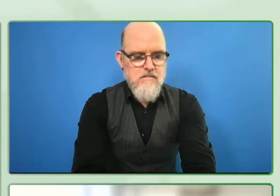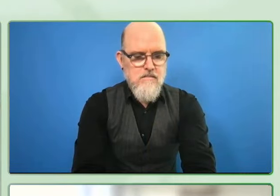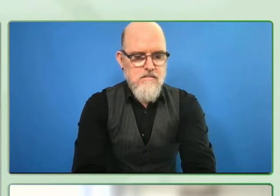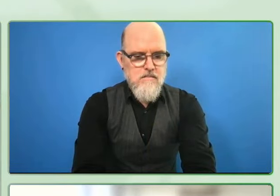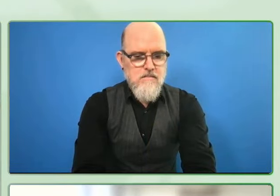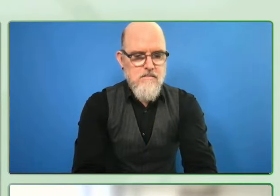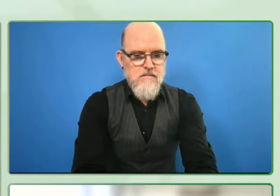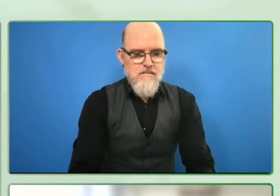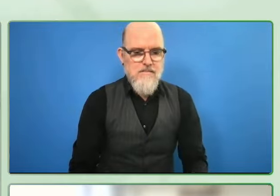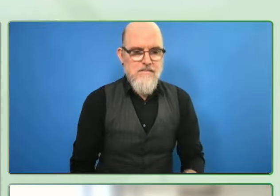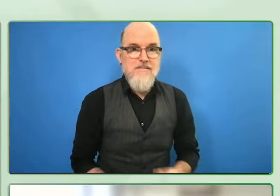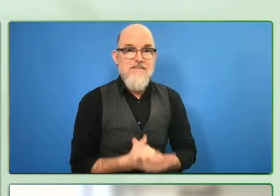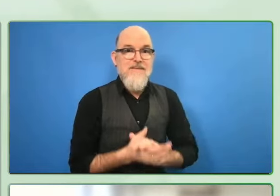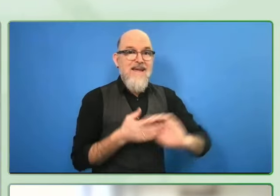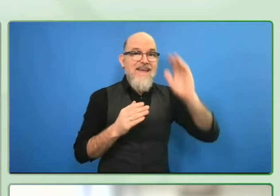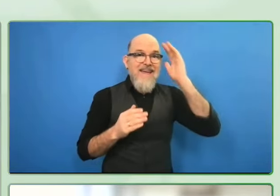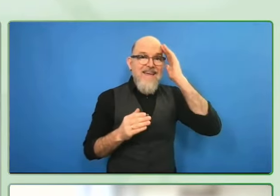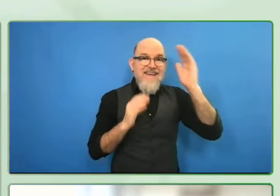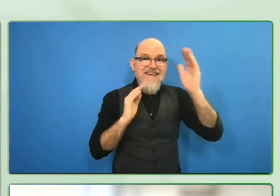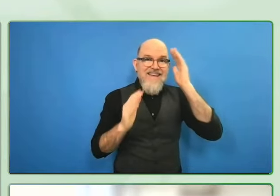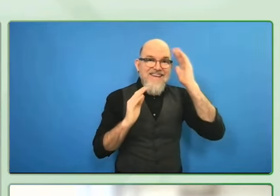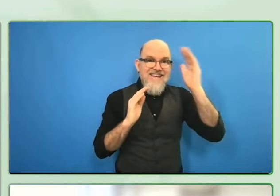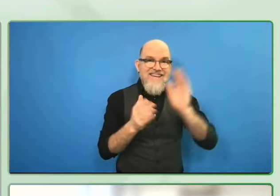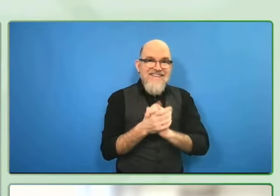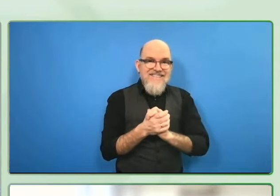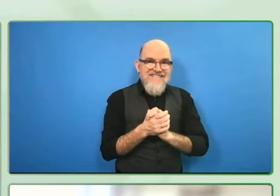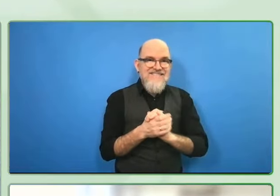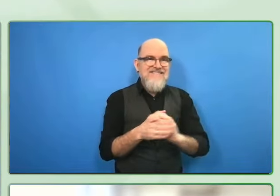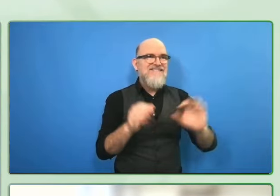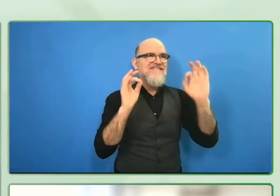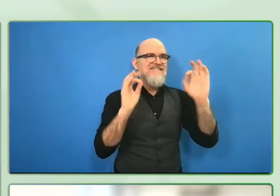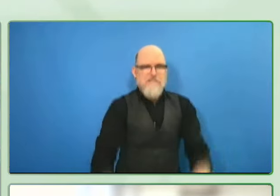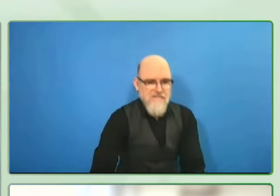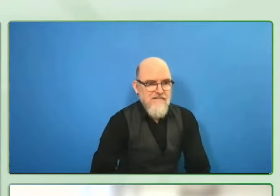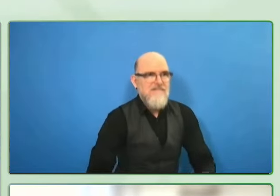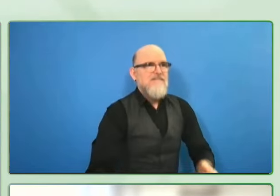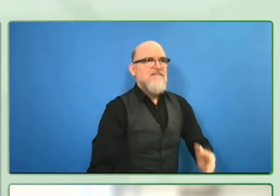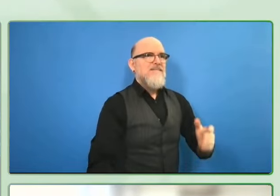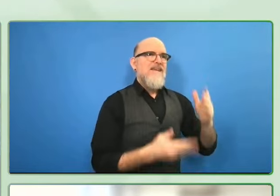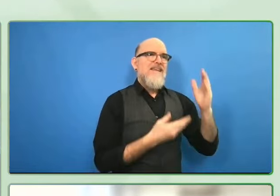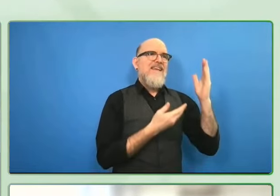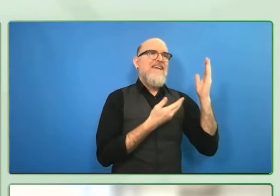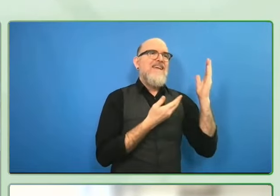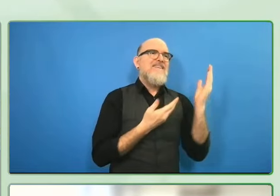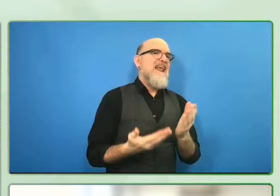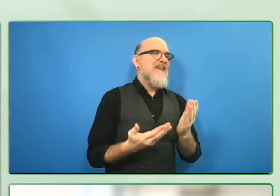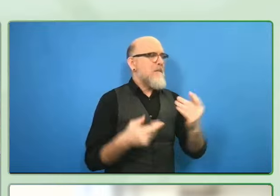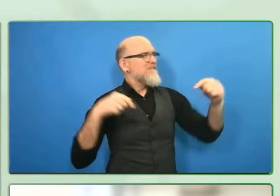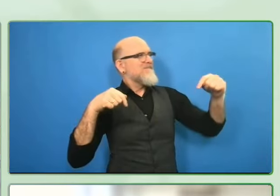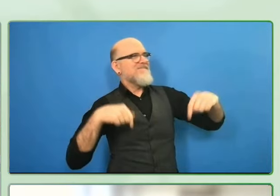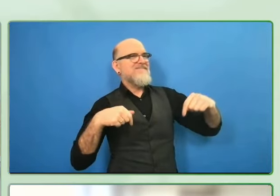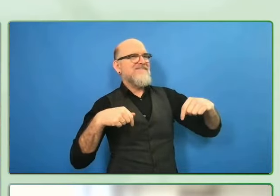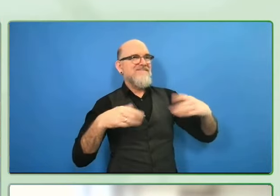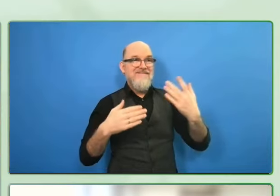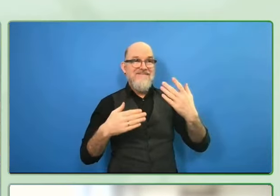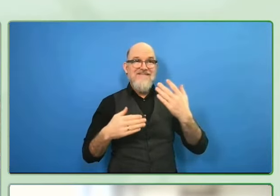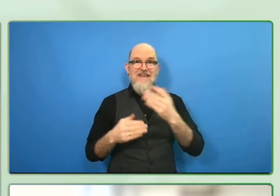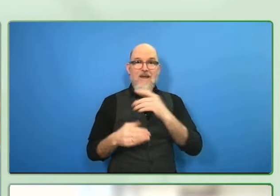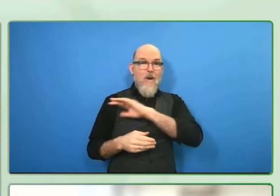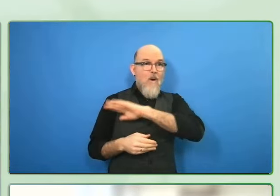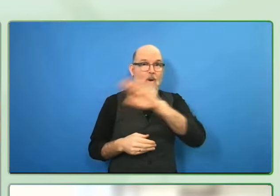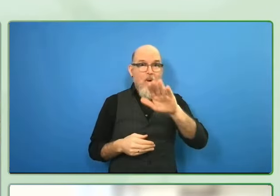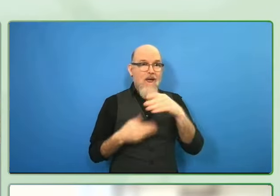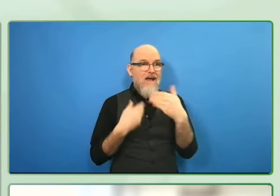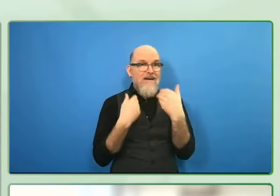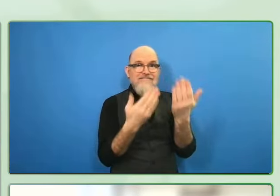everyone, and welcome to the launch of Everyone Wins a Balloon. It's just a pity that we don't have champagne.